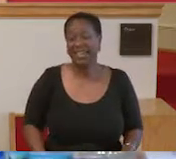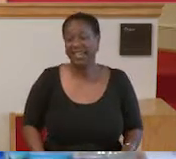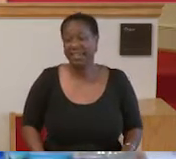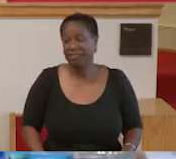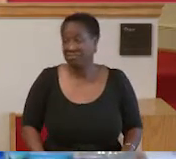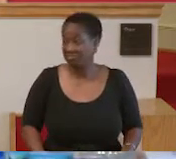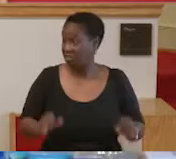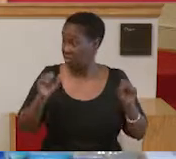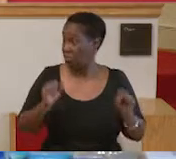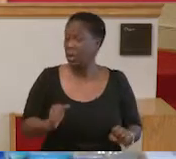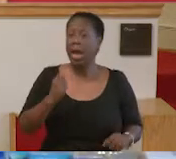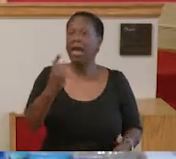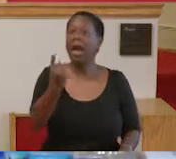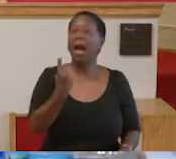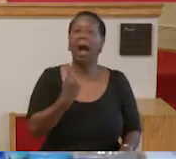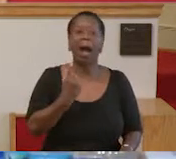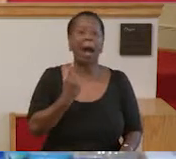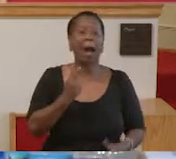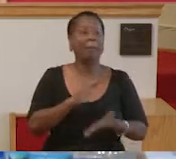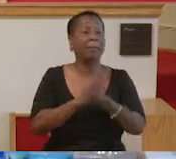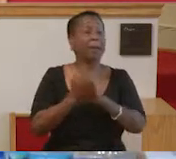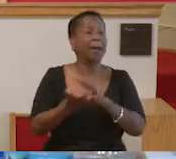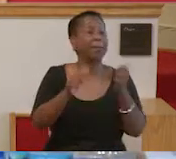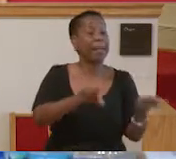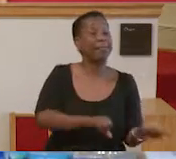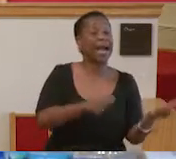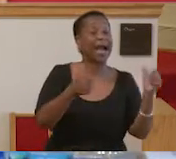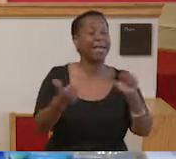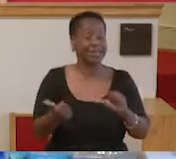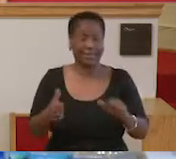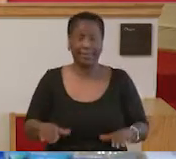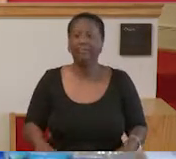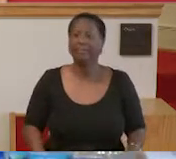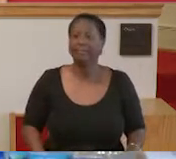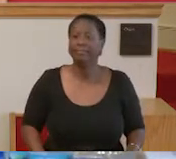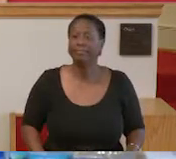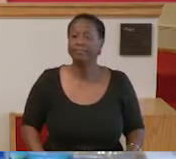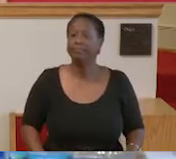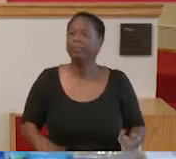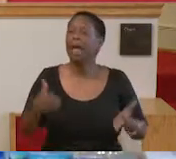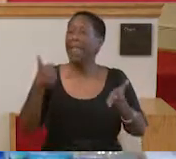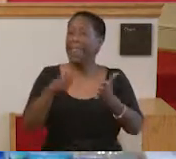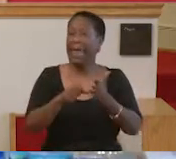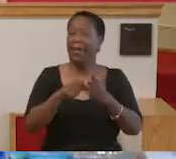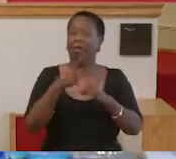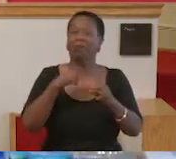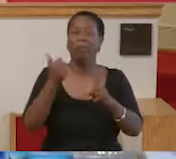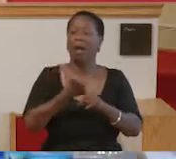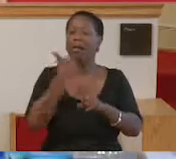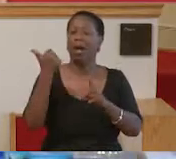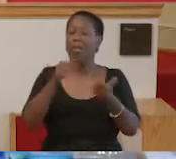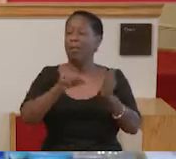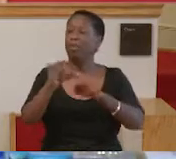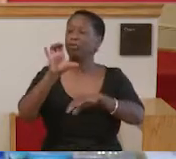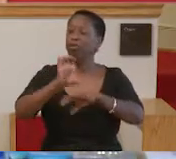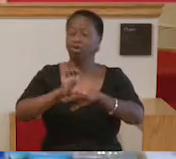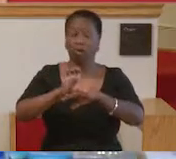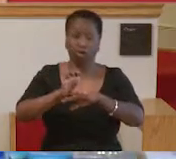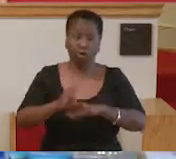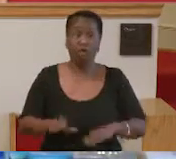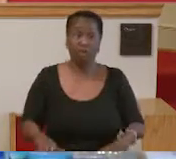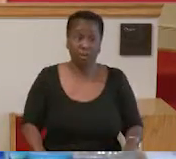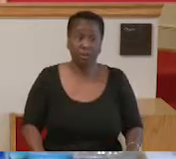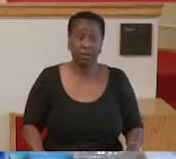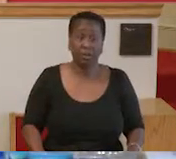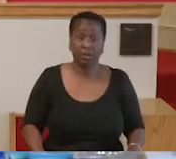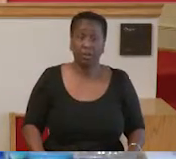You may come to be baptized by letter from another Baptist church of the same faith and order, or by